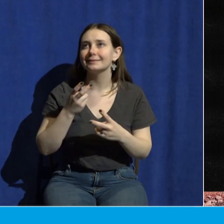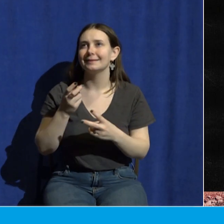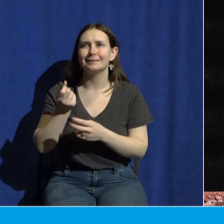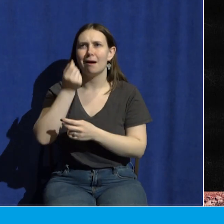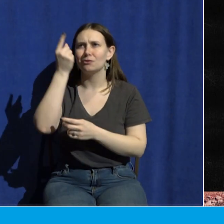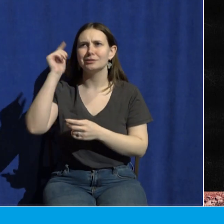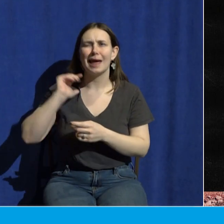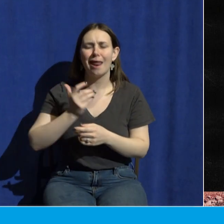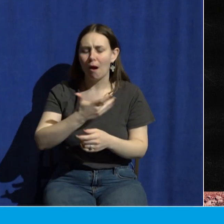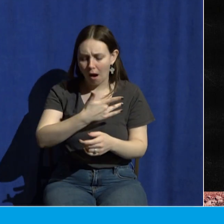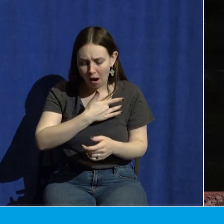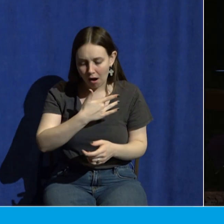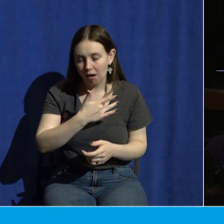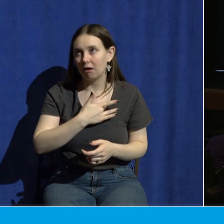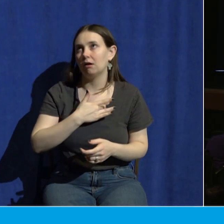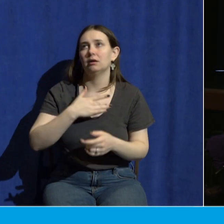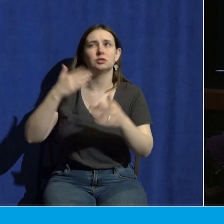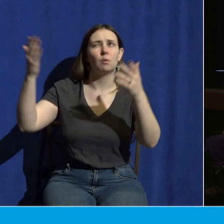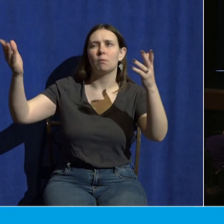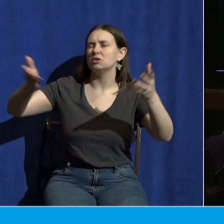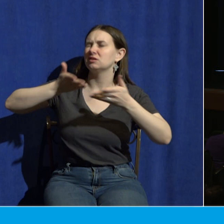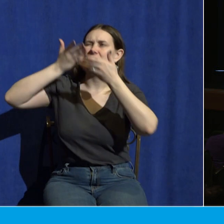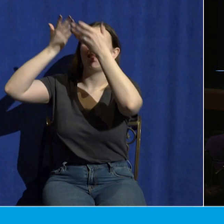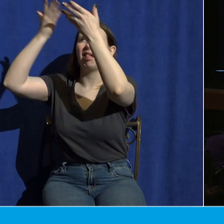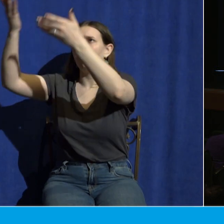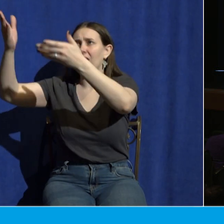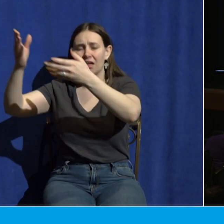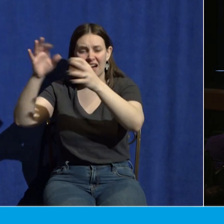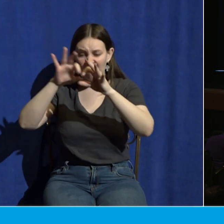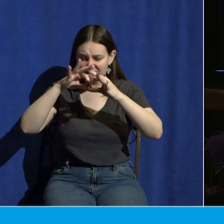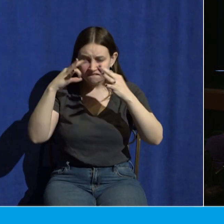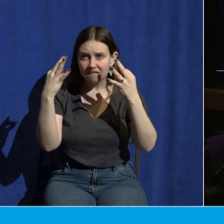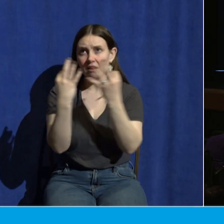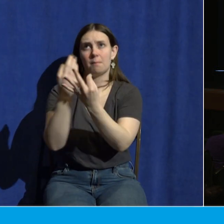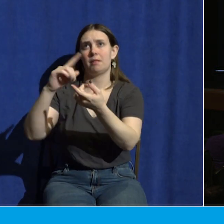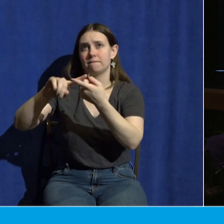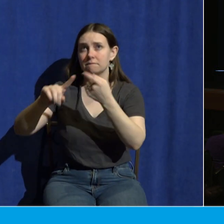you, these people, family members, friends,